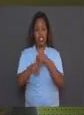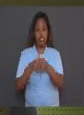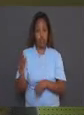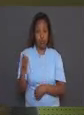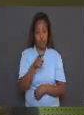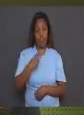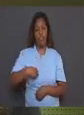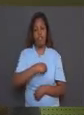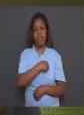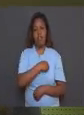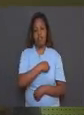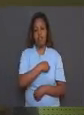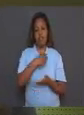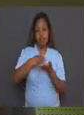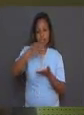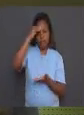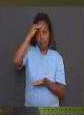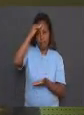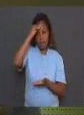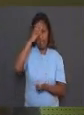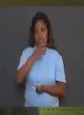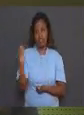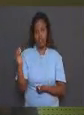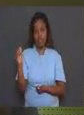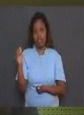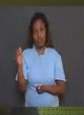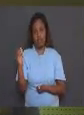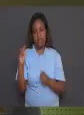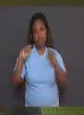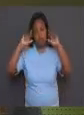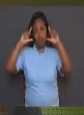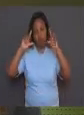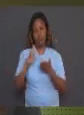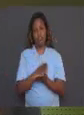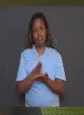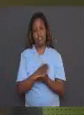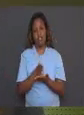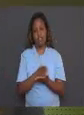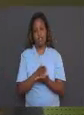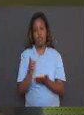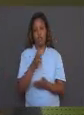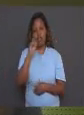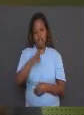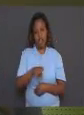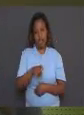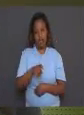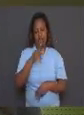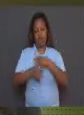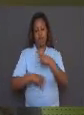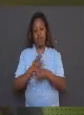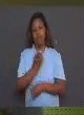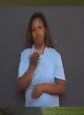to be educated and attentive to world issues.